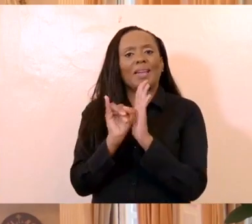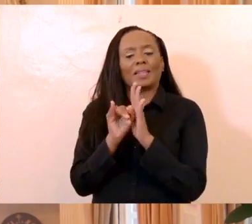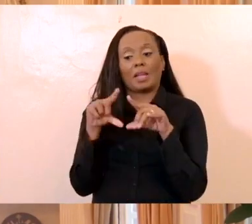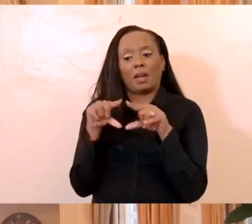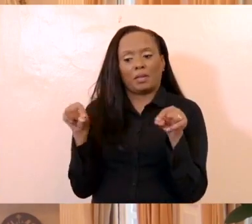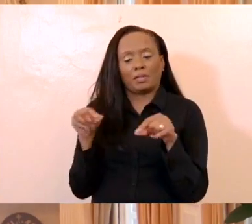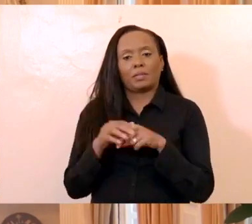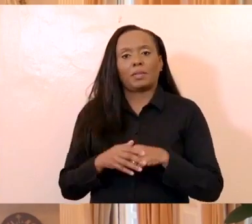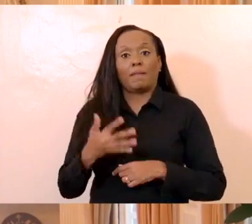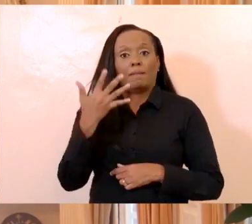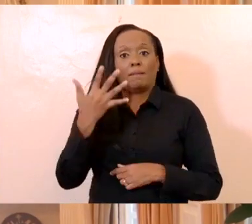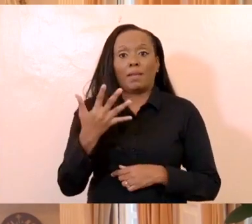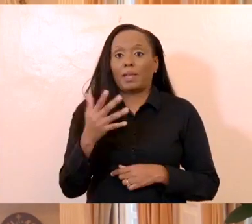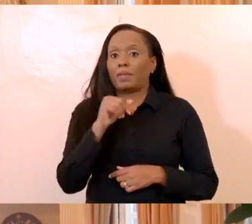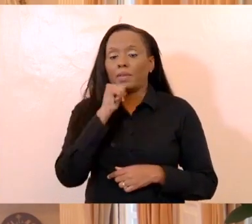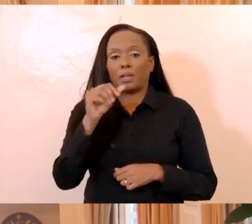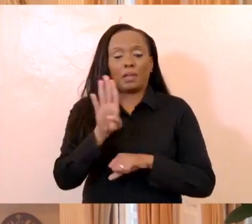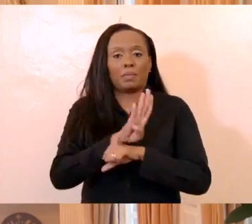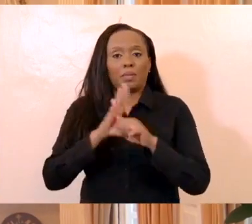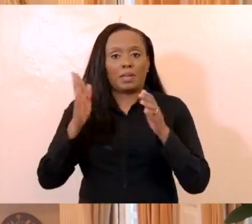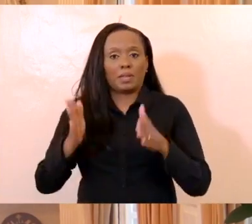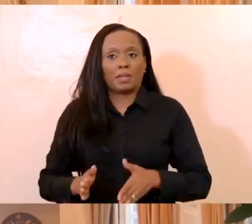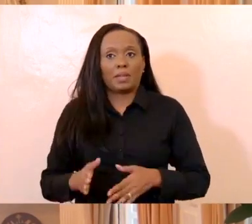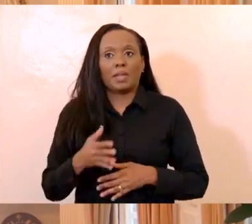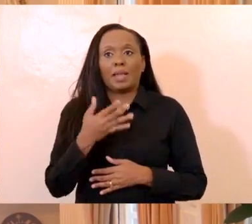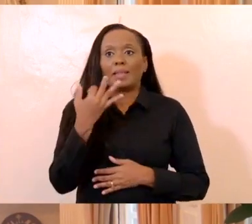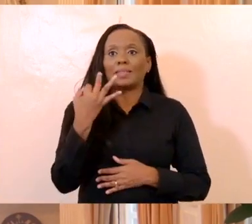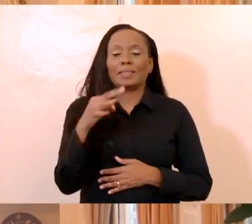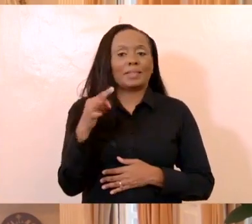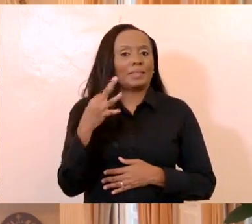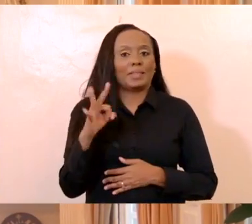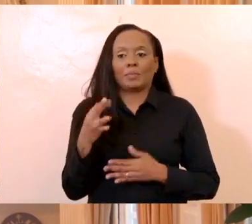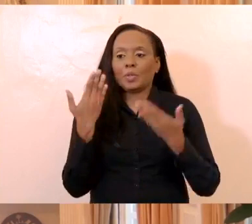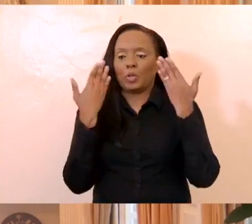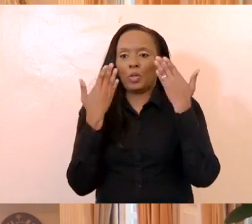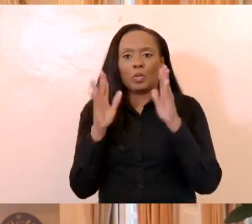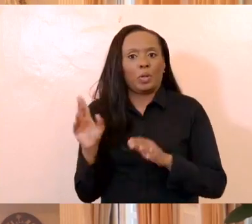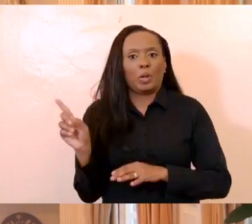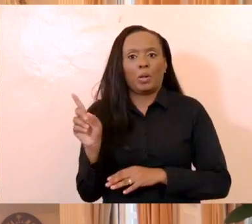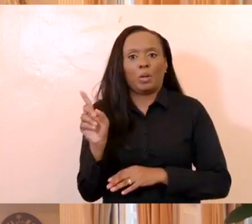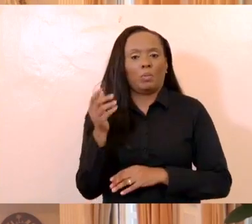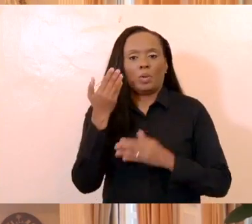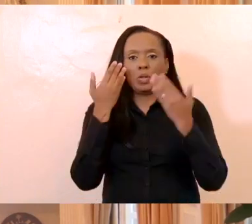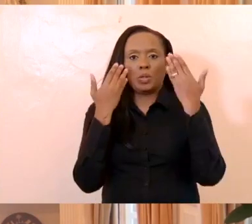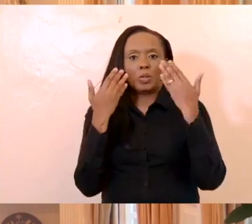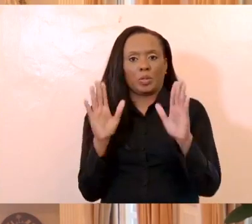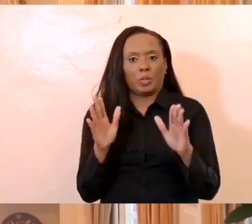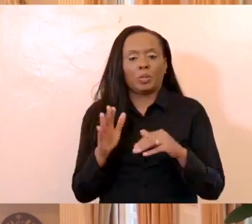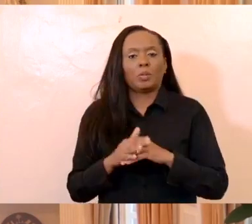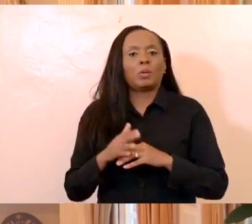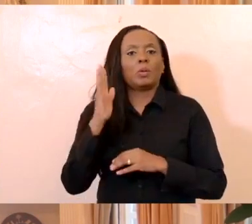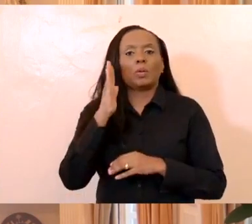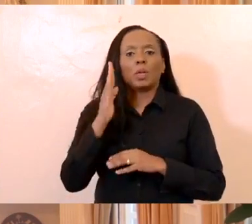5 non-Barbadians, and 19 unknown at this time. Contact tracing will reveal additional